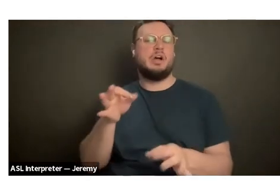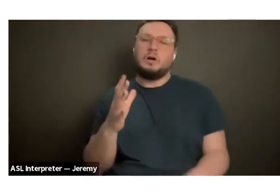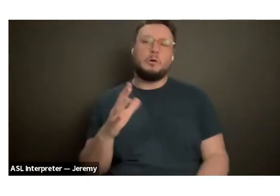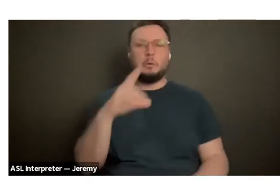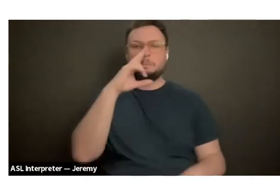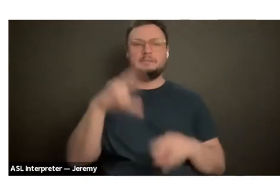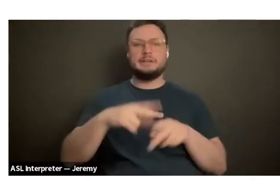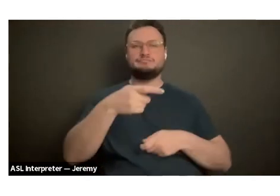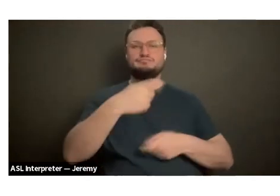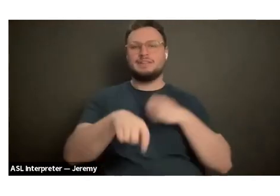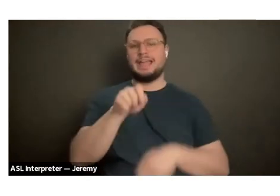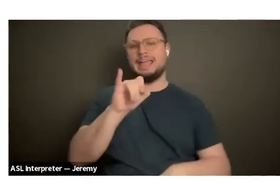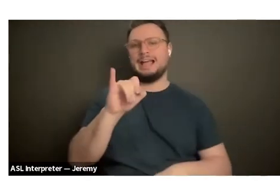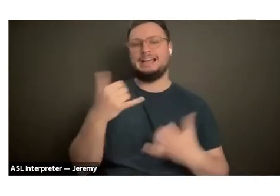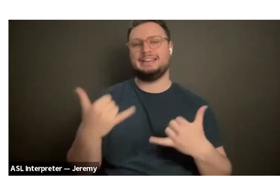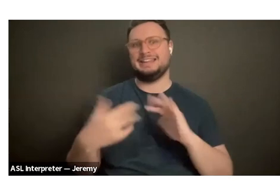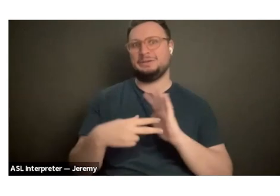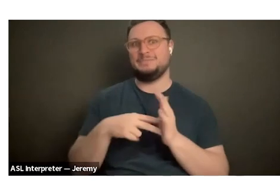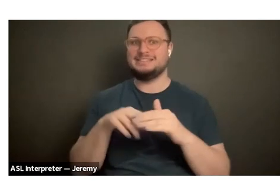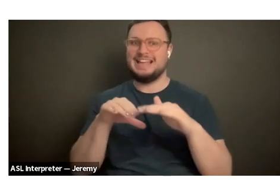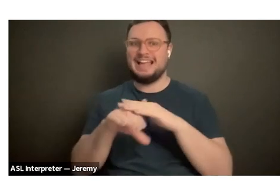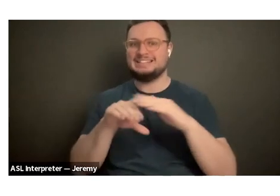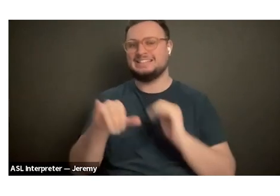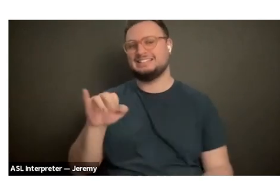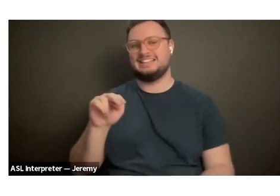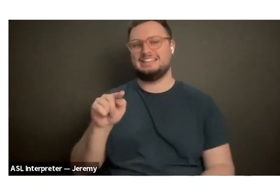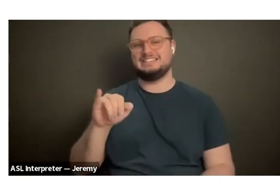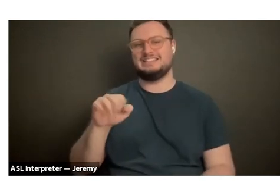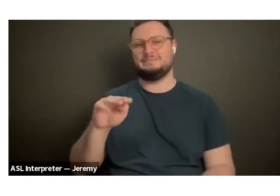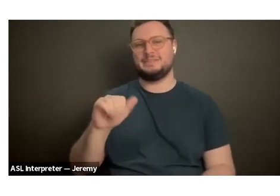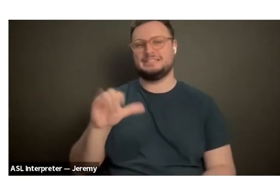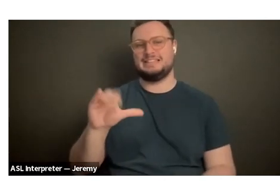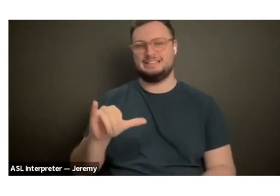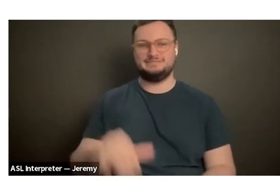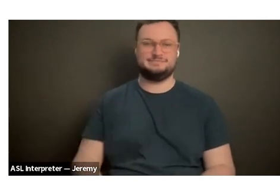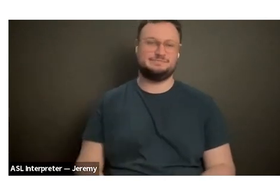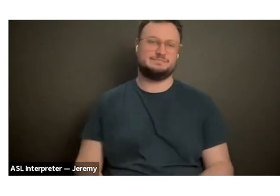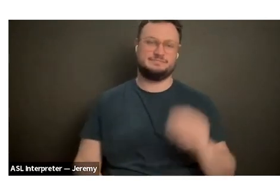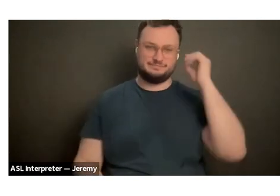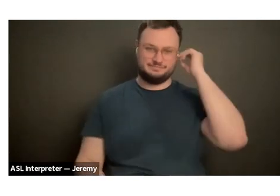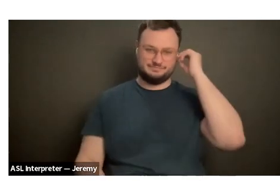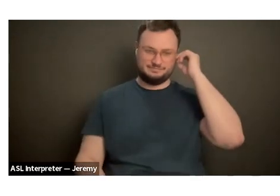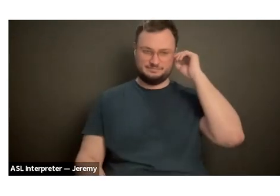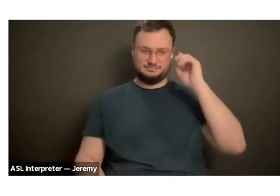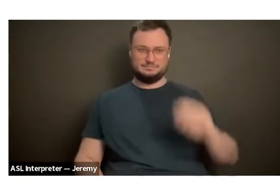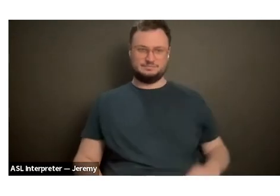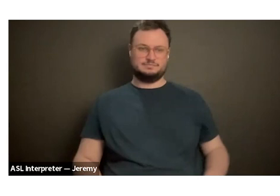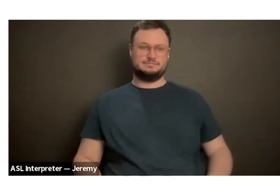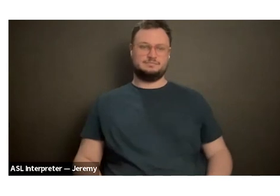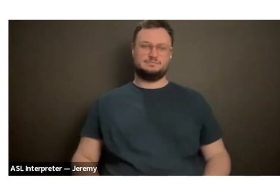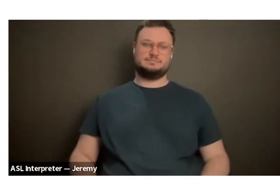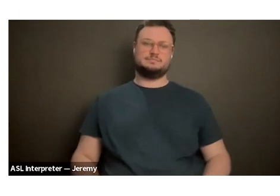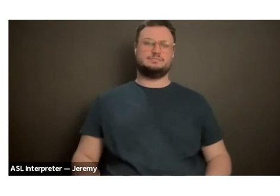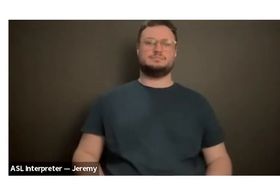access intimacy. And I wanted to share the wonderful ancestor Bell Hooks. So we have a wonderful quote by Bell